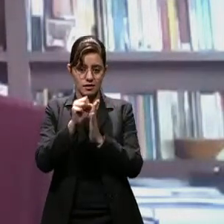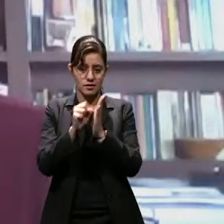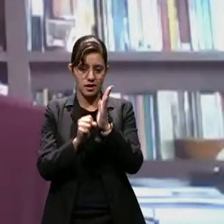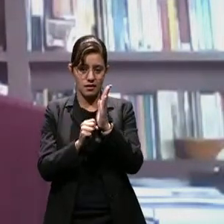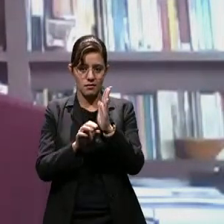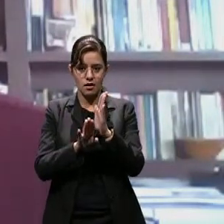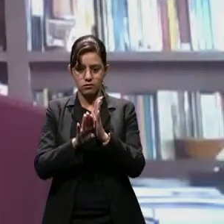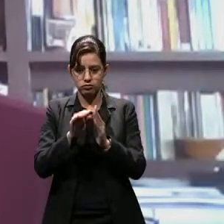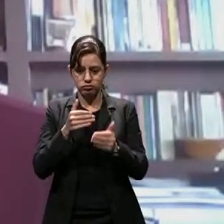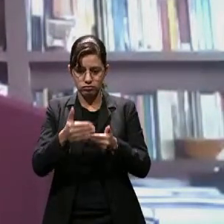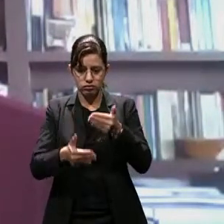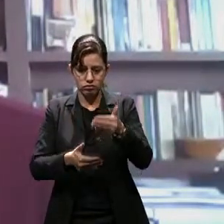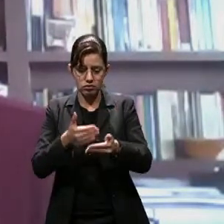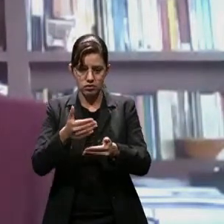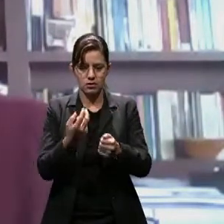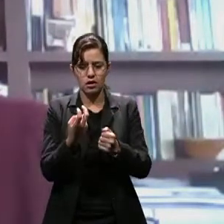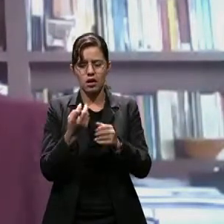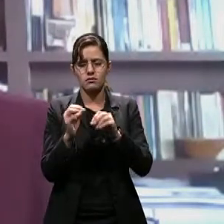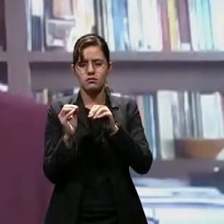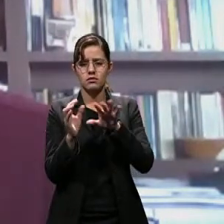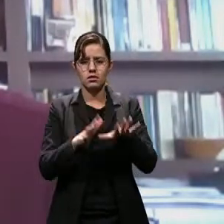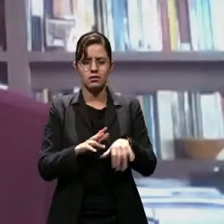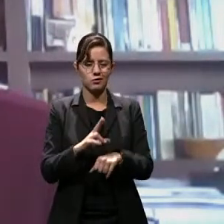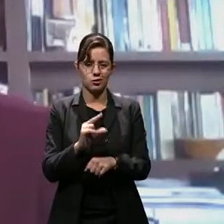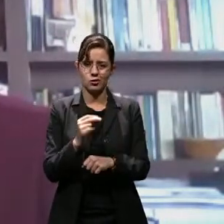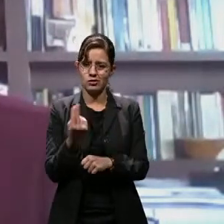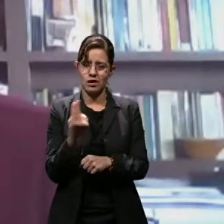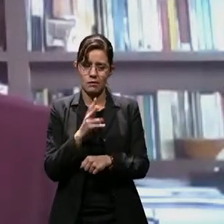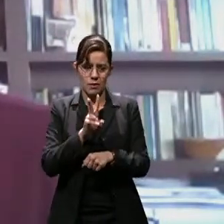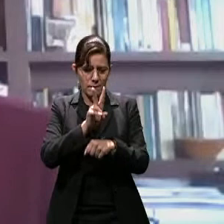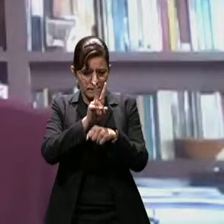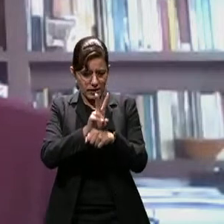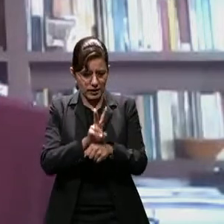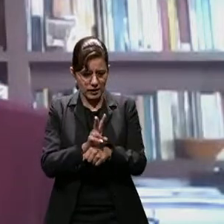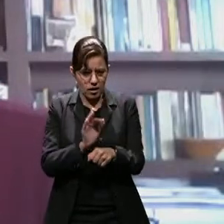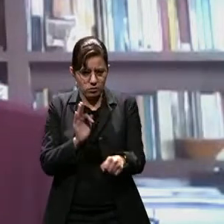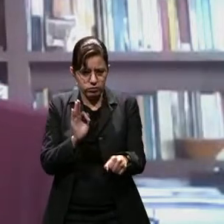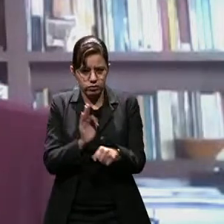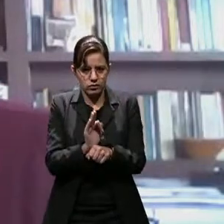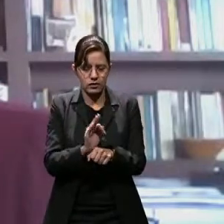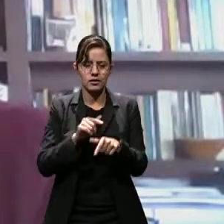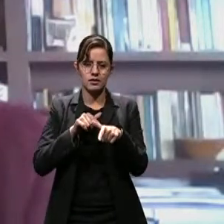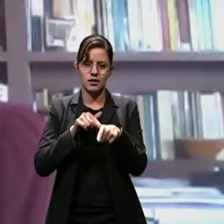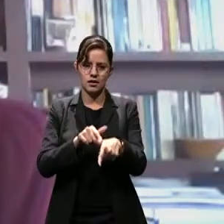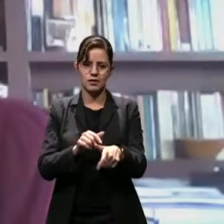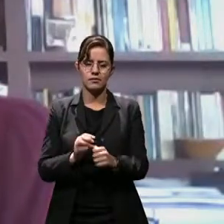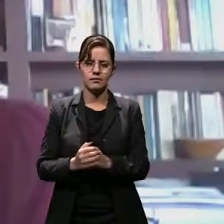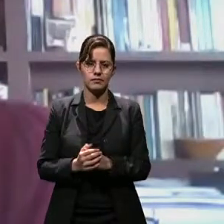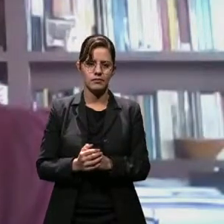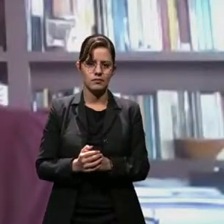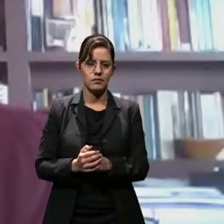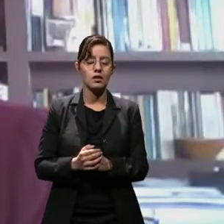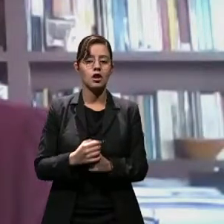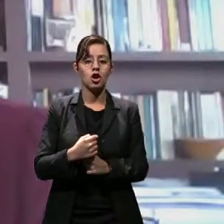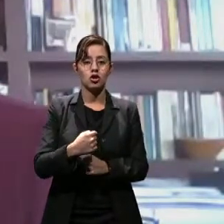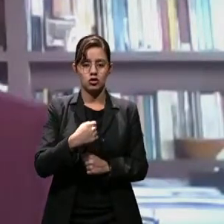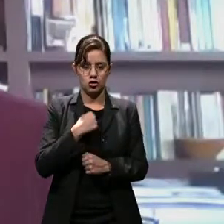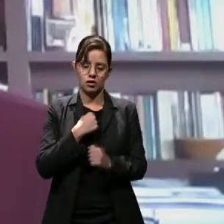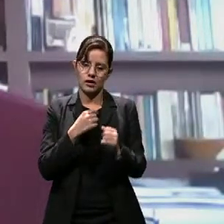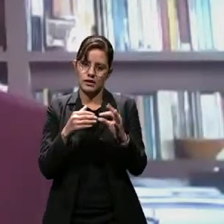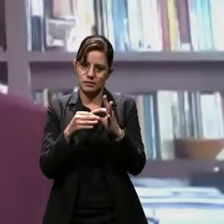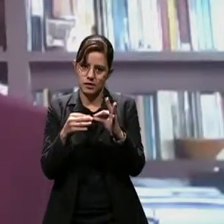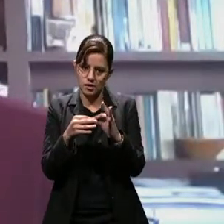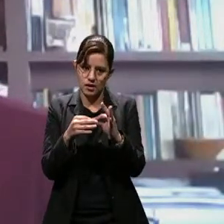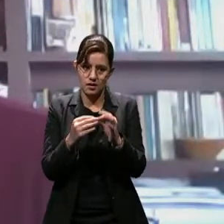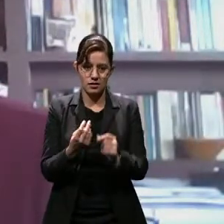democracies. So we should not stop working. We all have to continue fighting. This is a concern